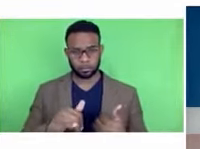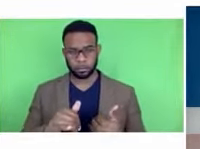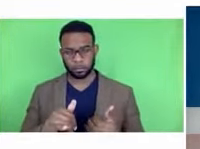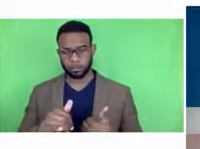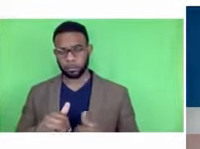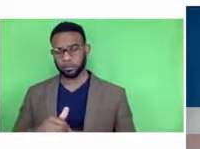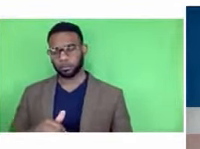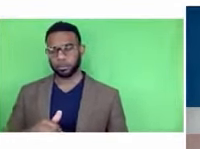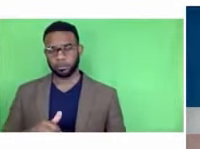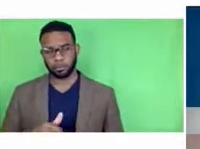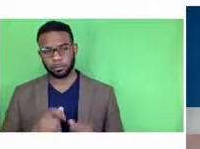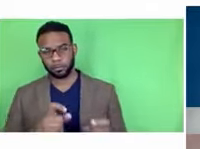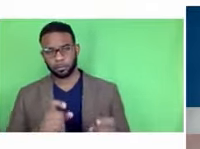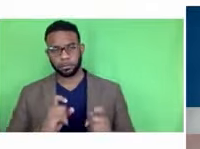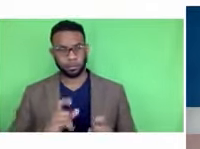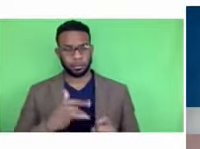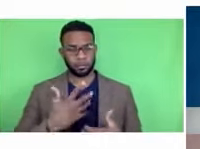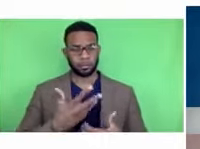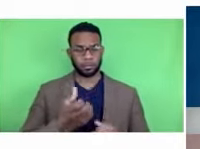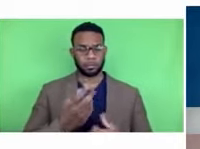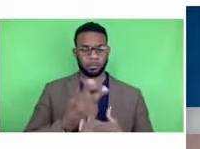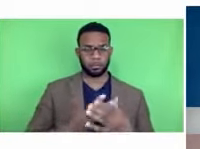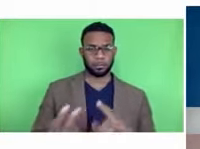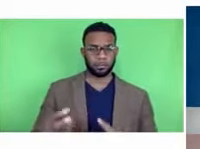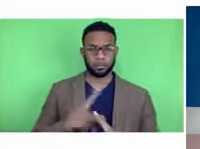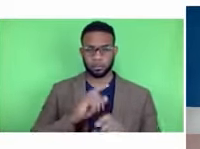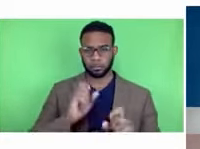take, and there has to be that confidence on both sides